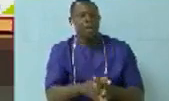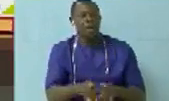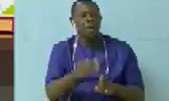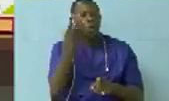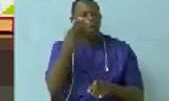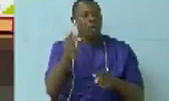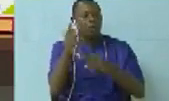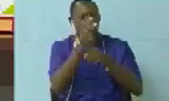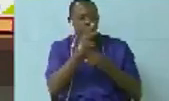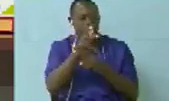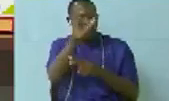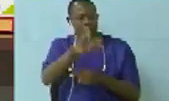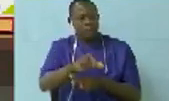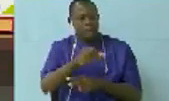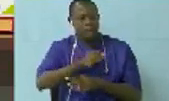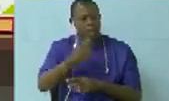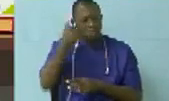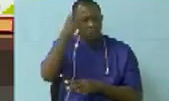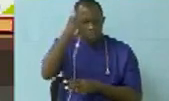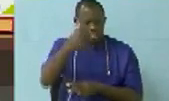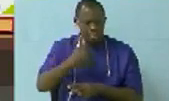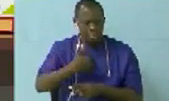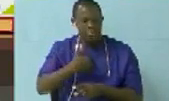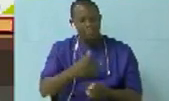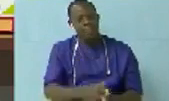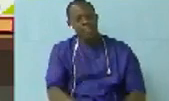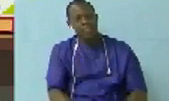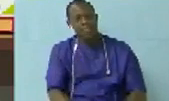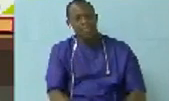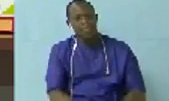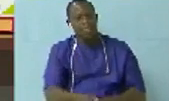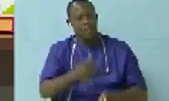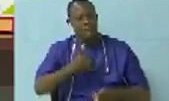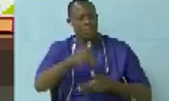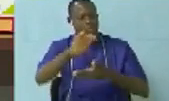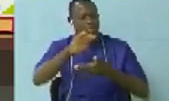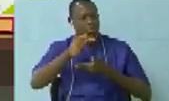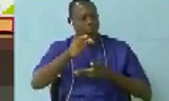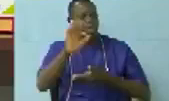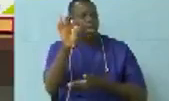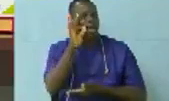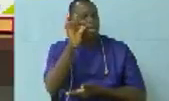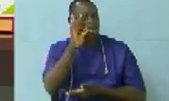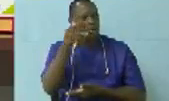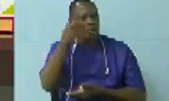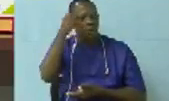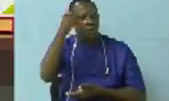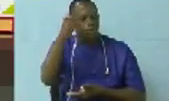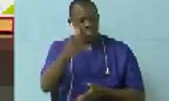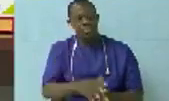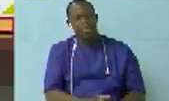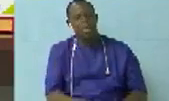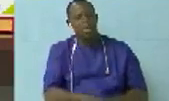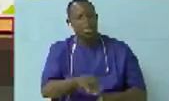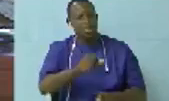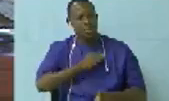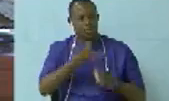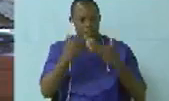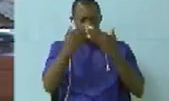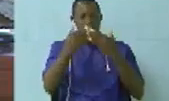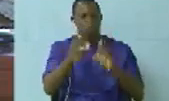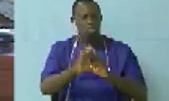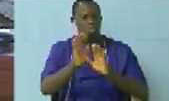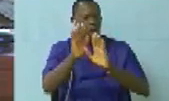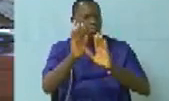When the orderly called me, being orderly yang kumandi, I received the phone. Na telephone wata. He said to me, hold on for